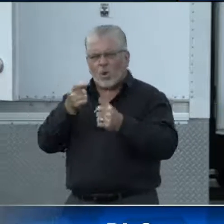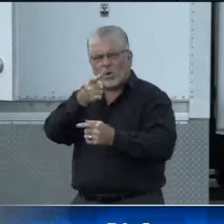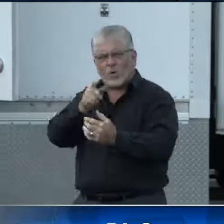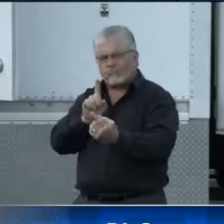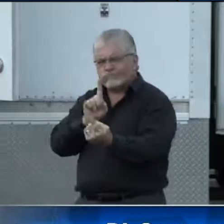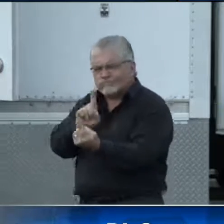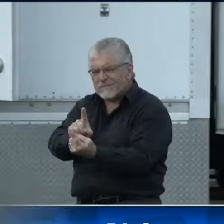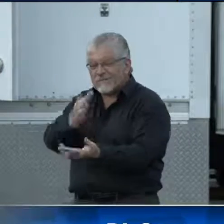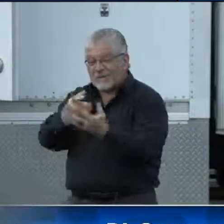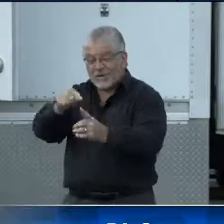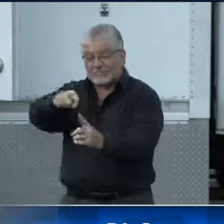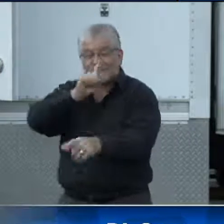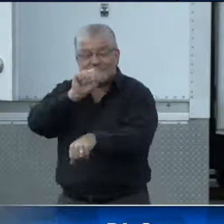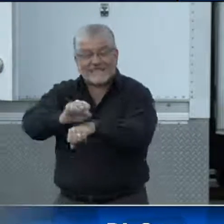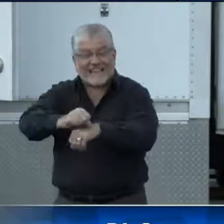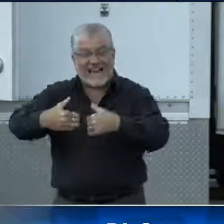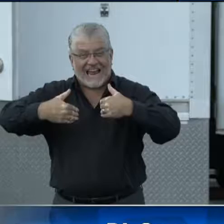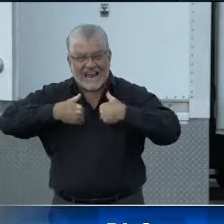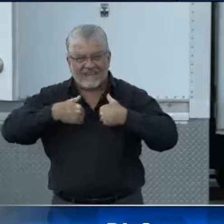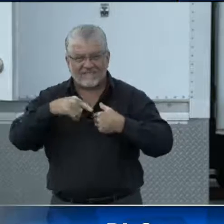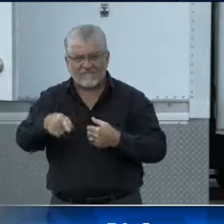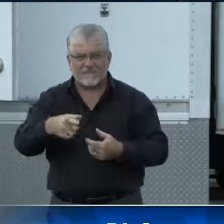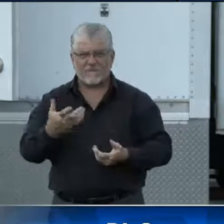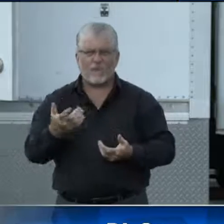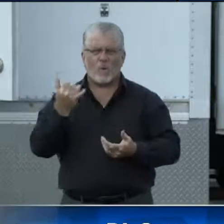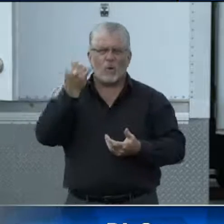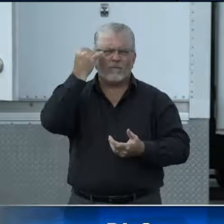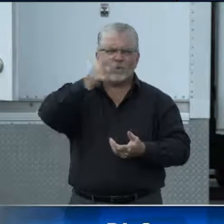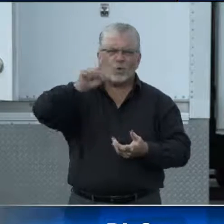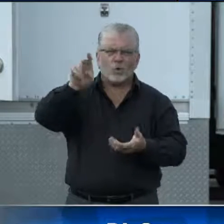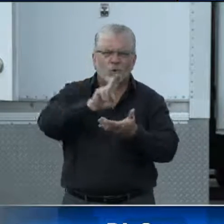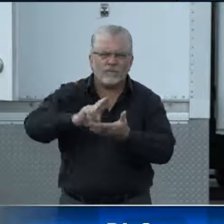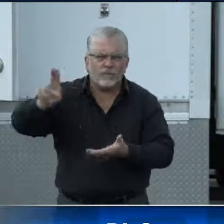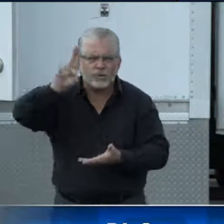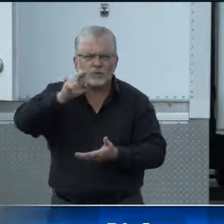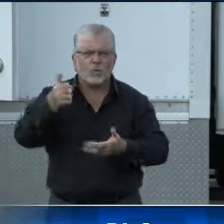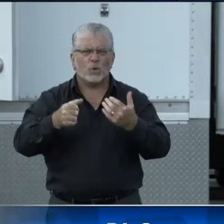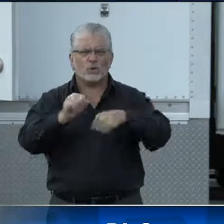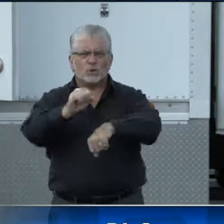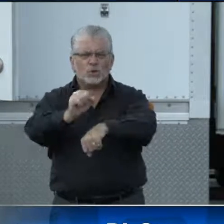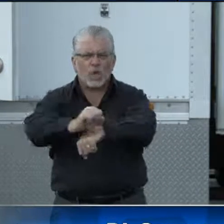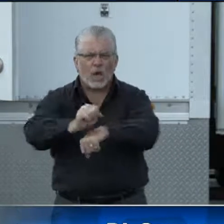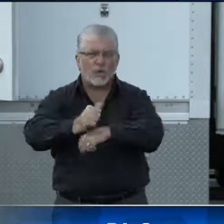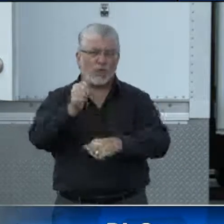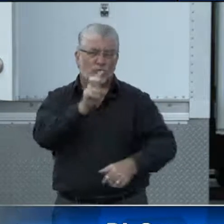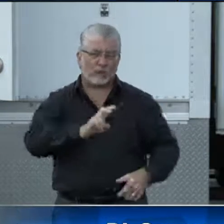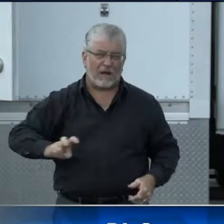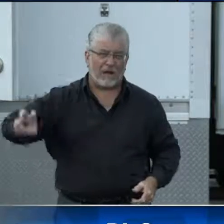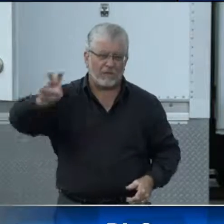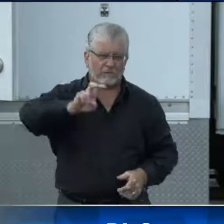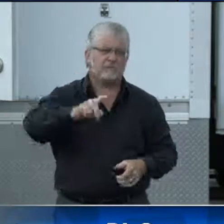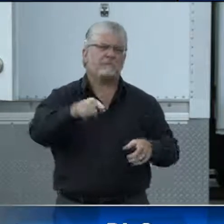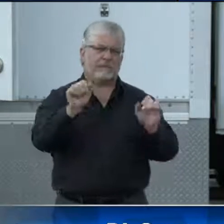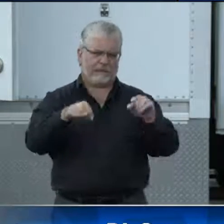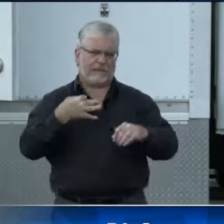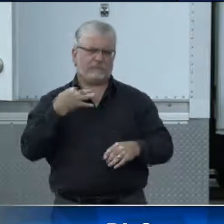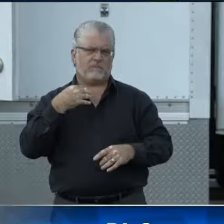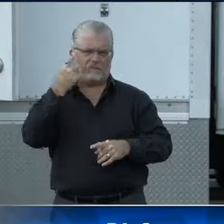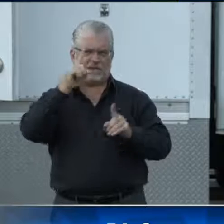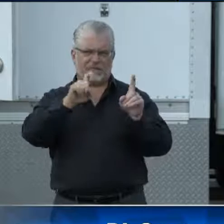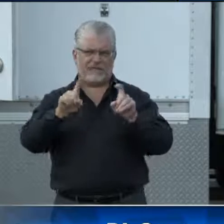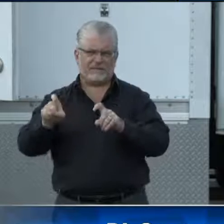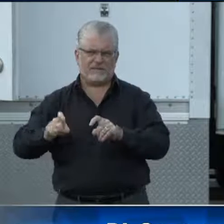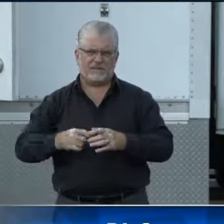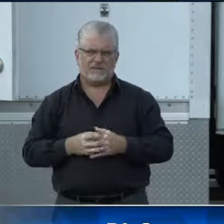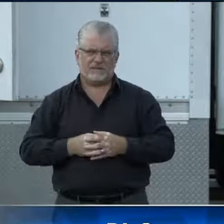colleges, a job-related testing request, or even travel requests. No prescription is needed.